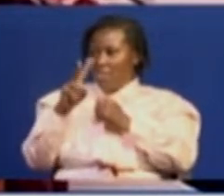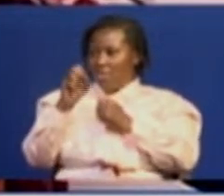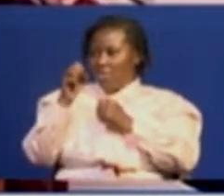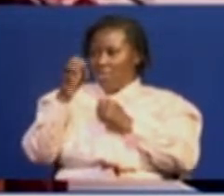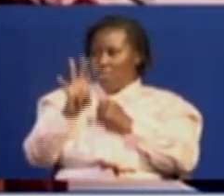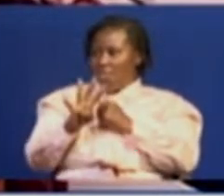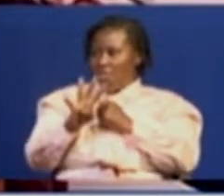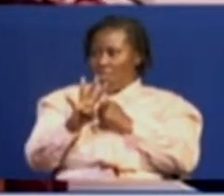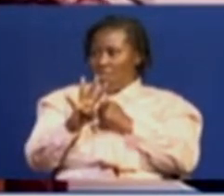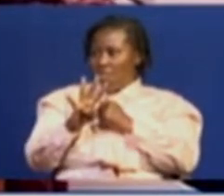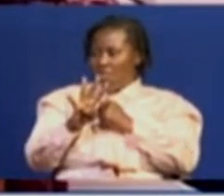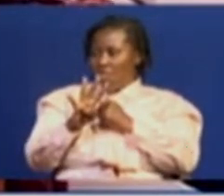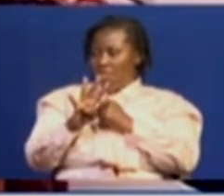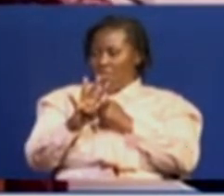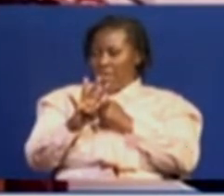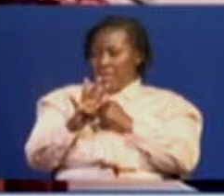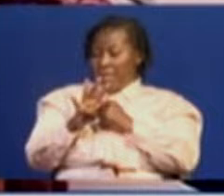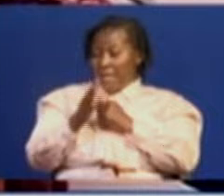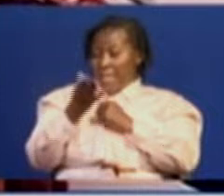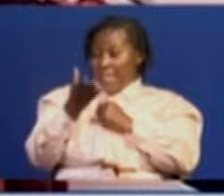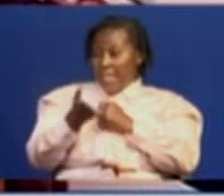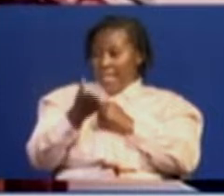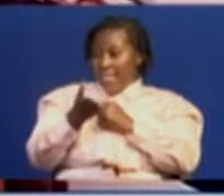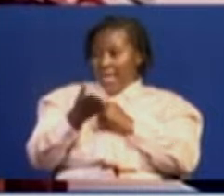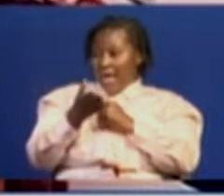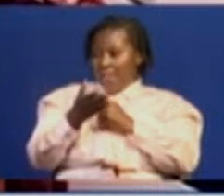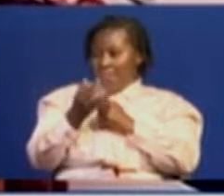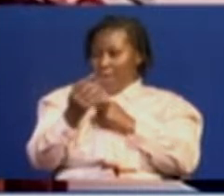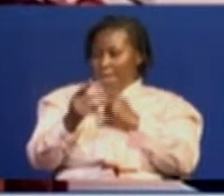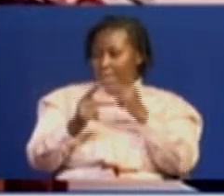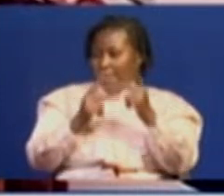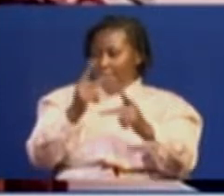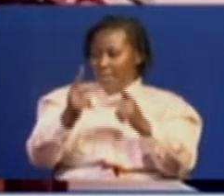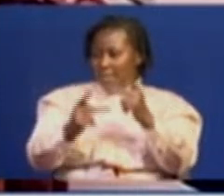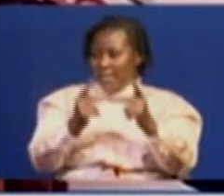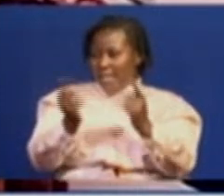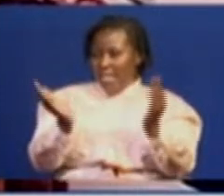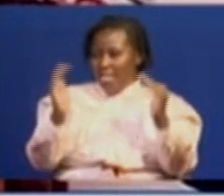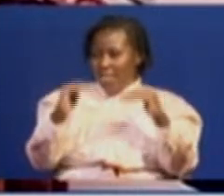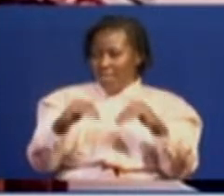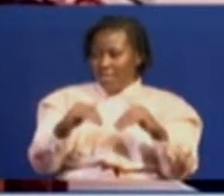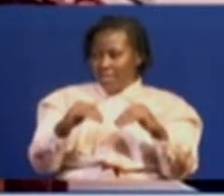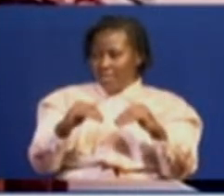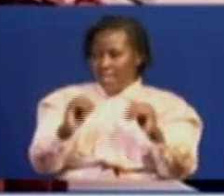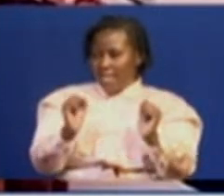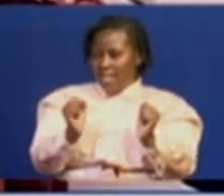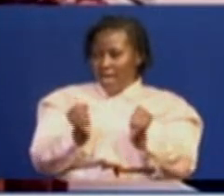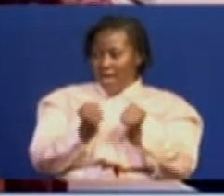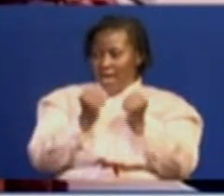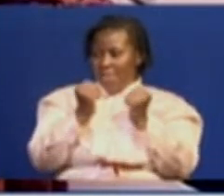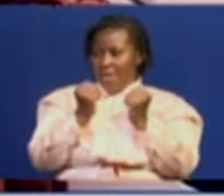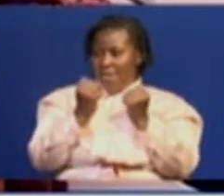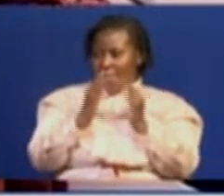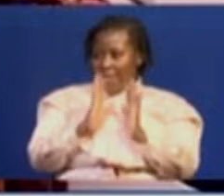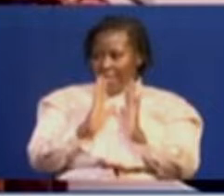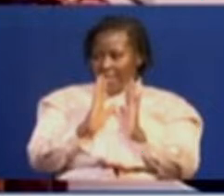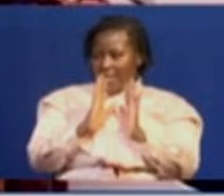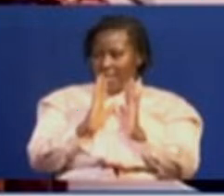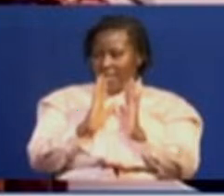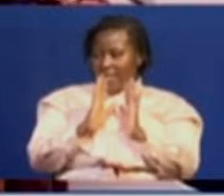August 2024, there were preceding events that